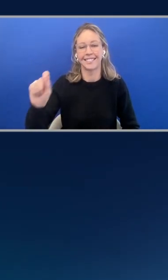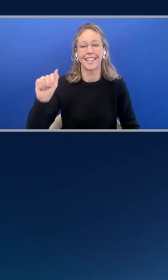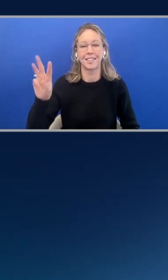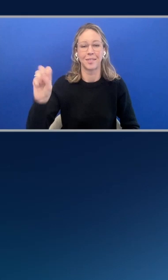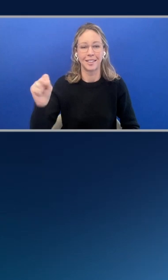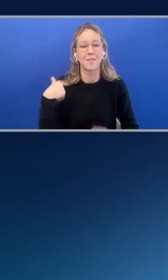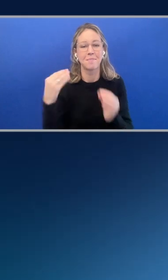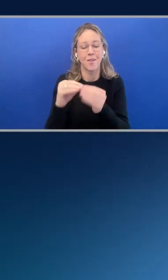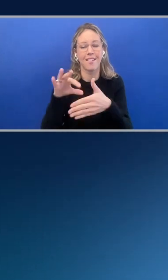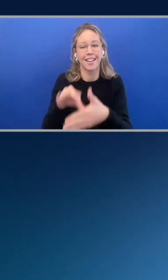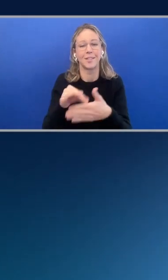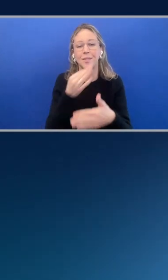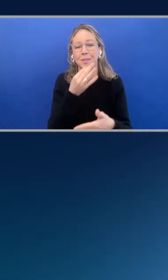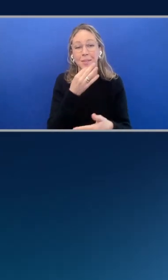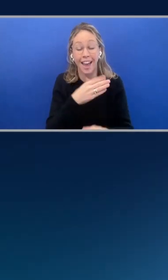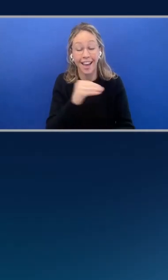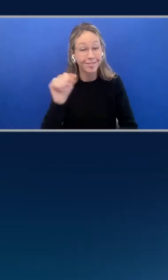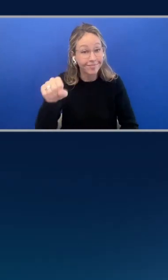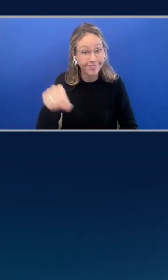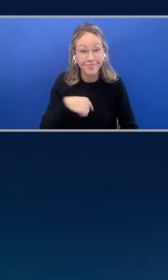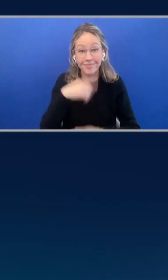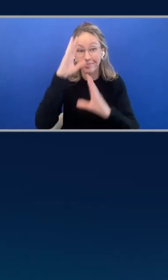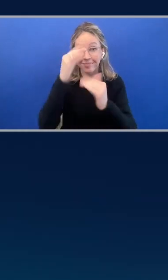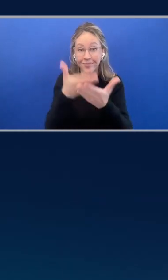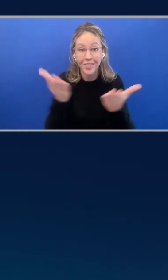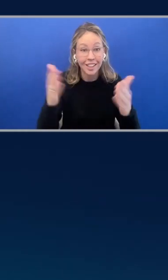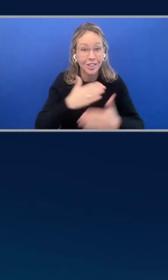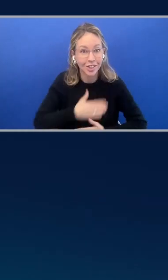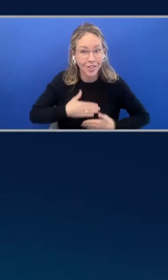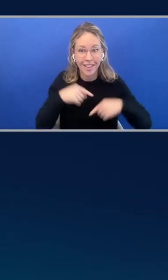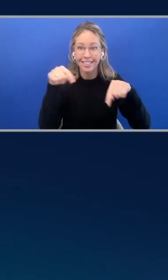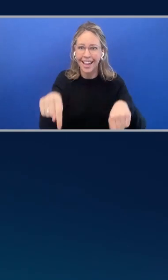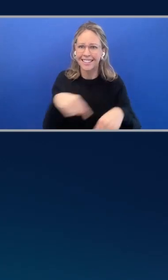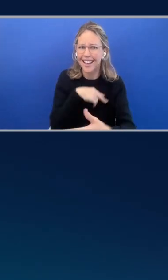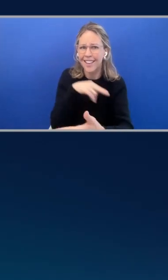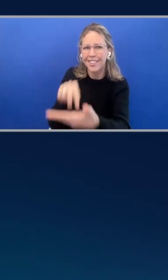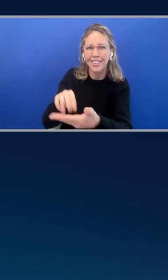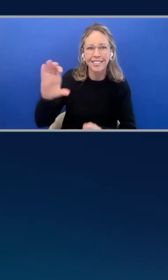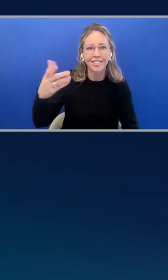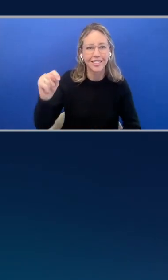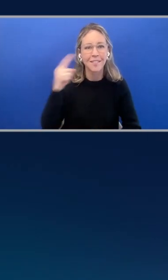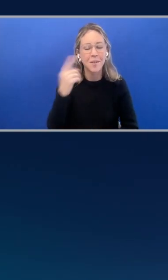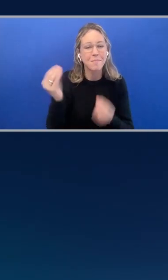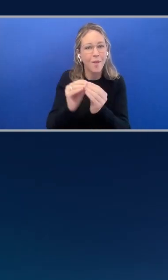and I hope you enjoy this thing, and check out the chat for